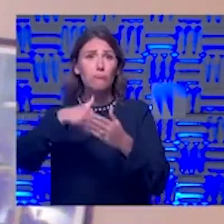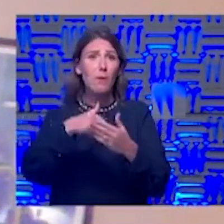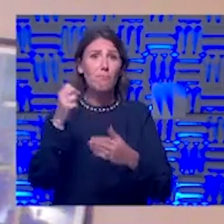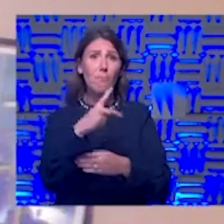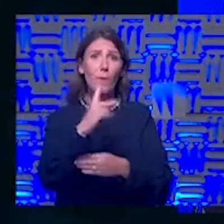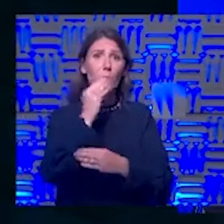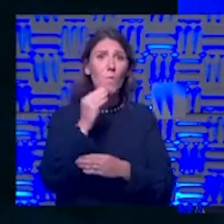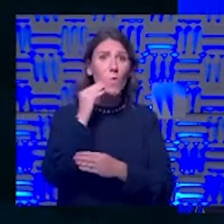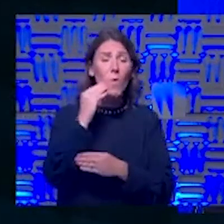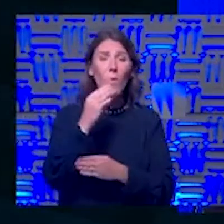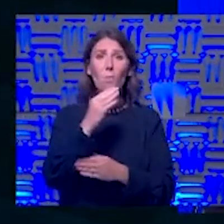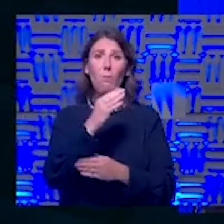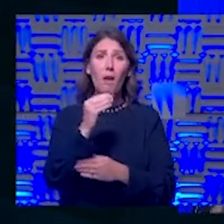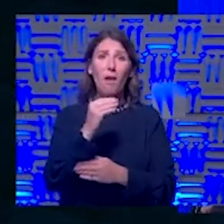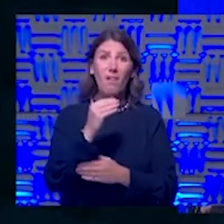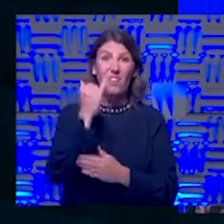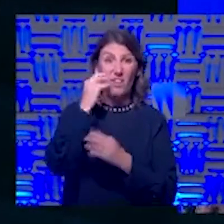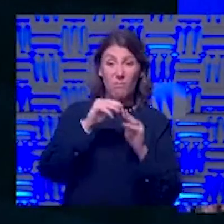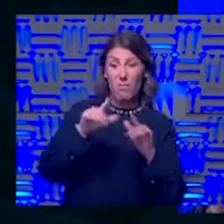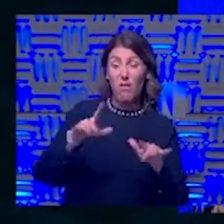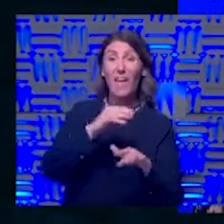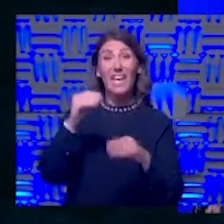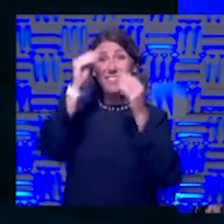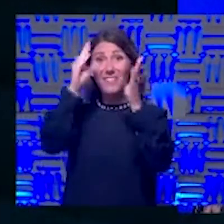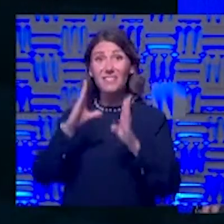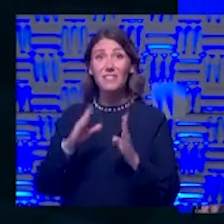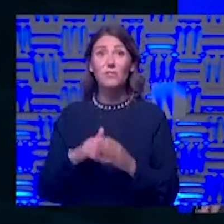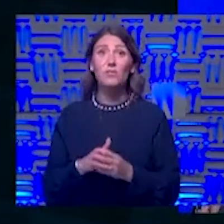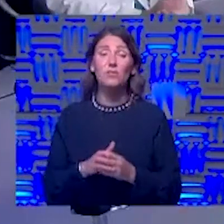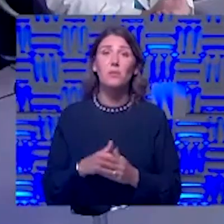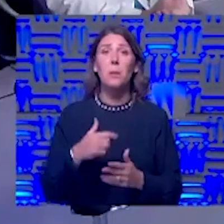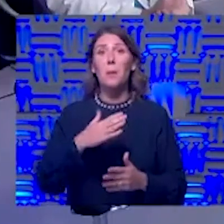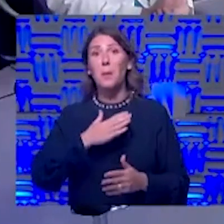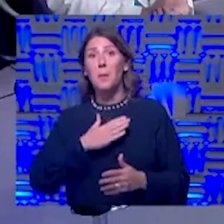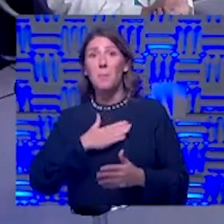them. Yeah, I know for my kids' school district, they're thinking of opening, but